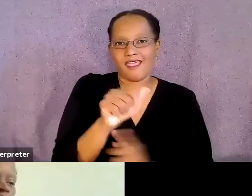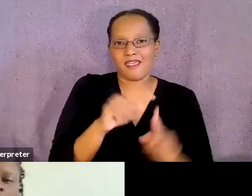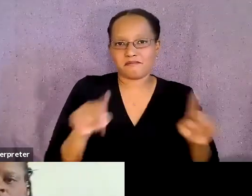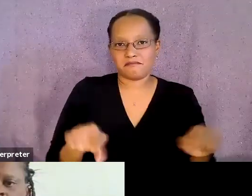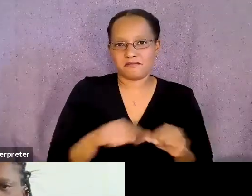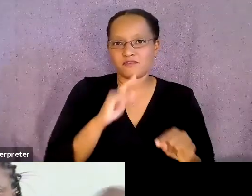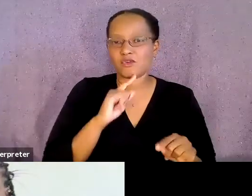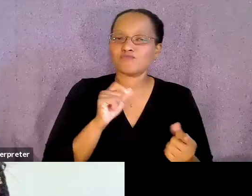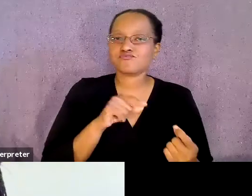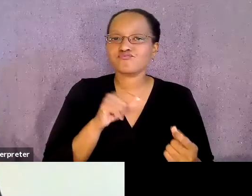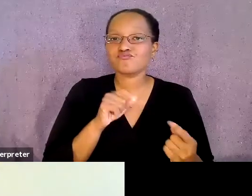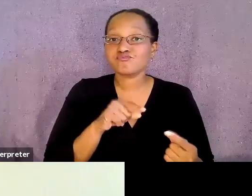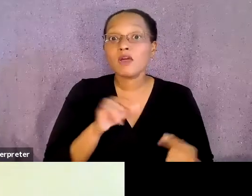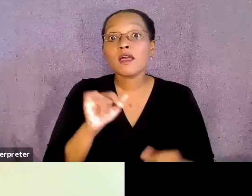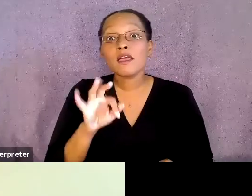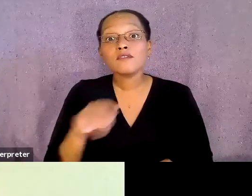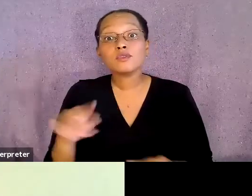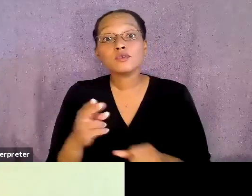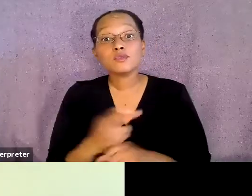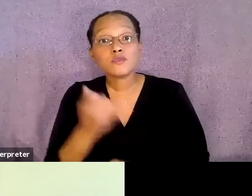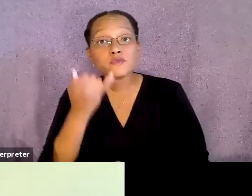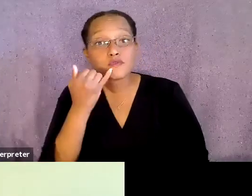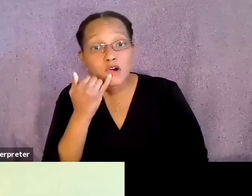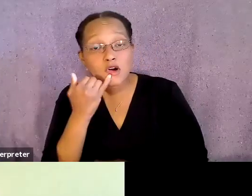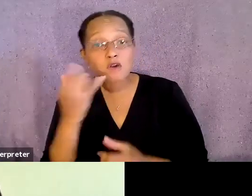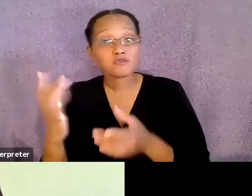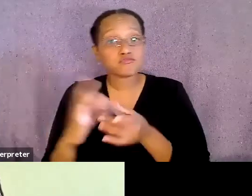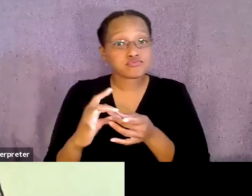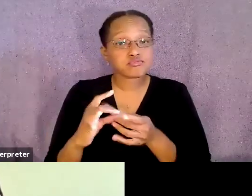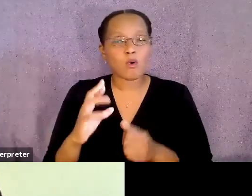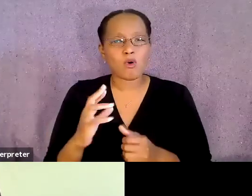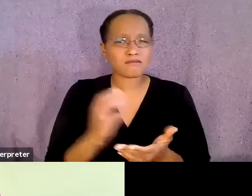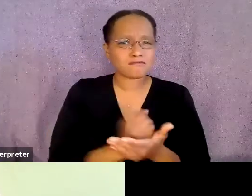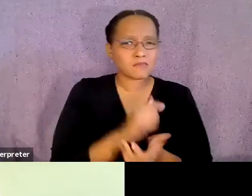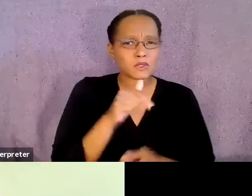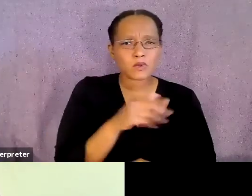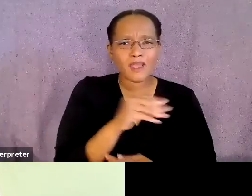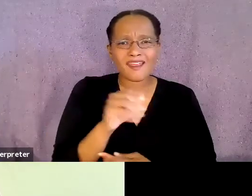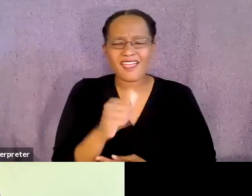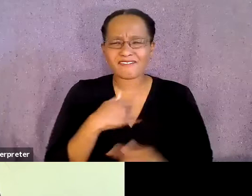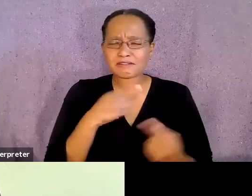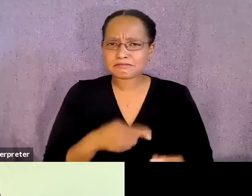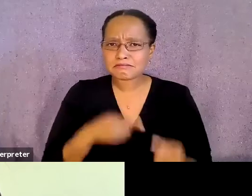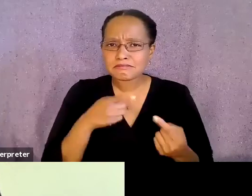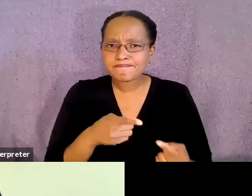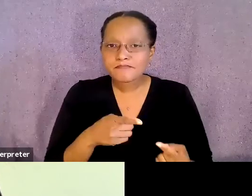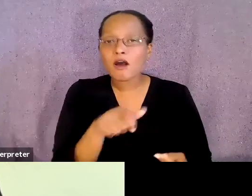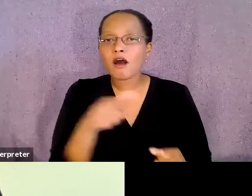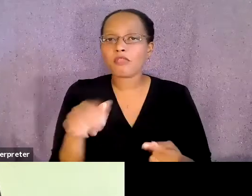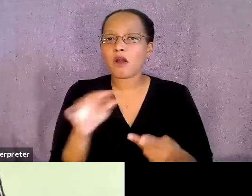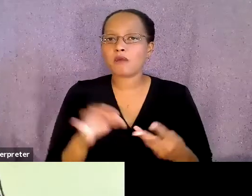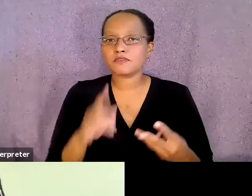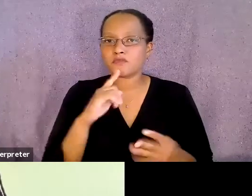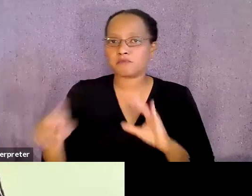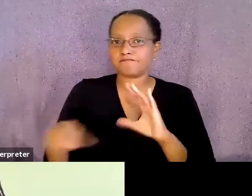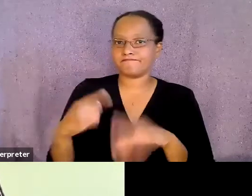us by phone, or, you know, using the Q&A box is too daunting, you also have the option to send any questions that you might like the panelists